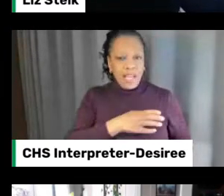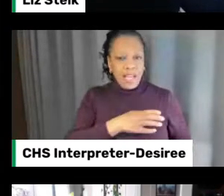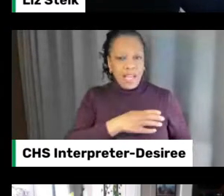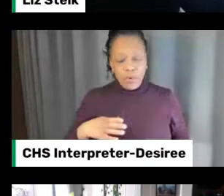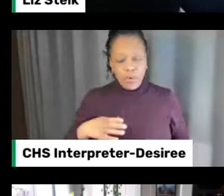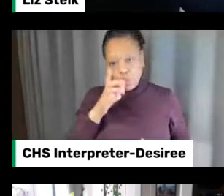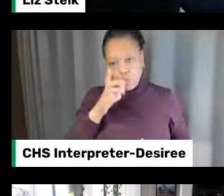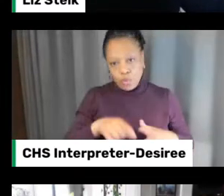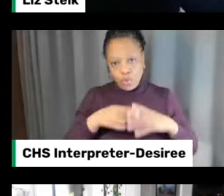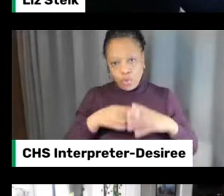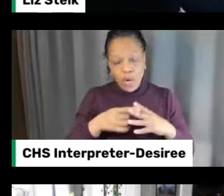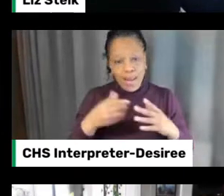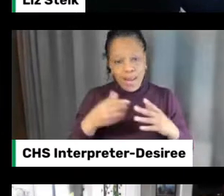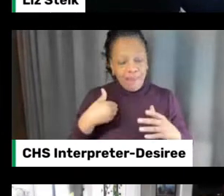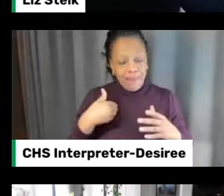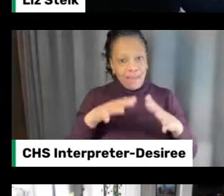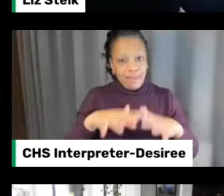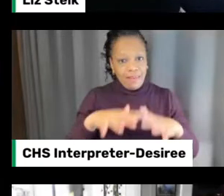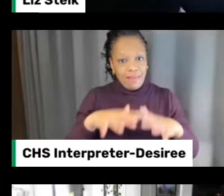So that means,